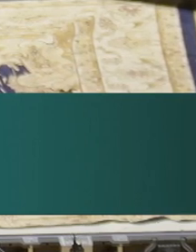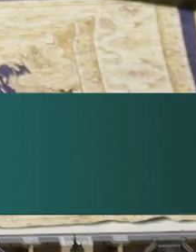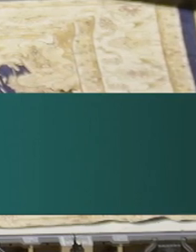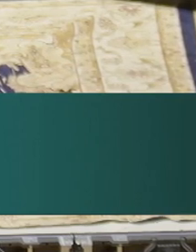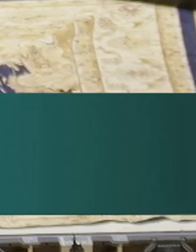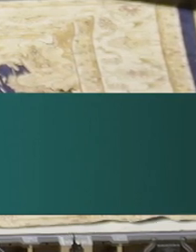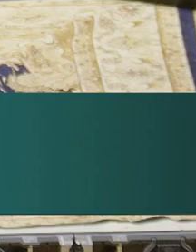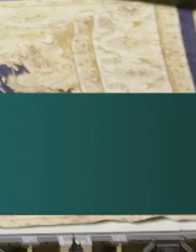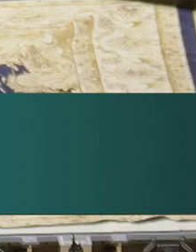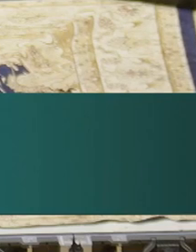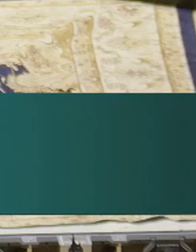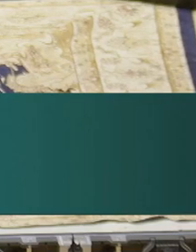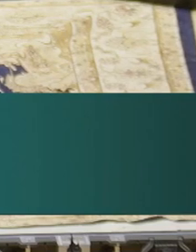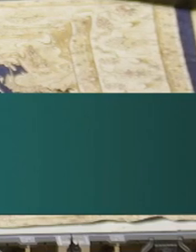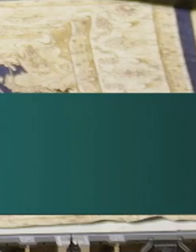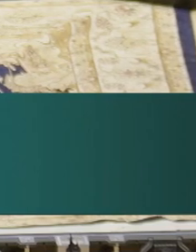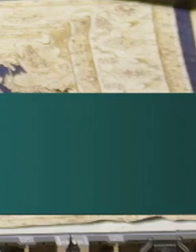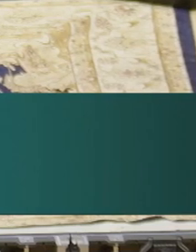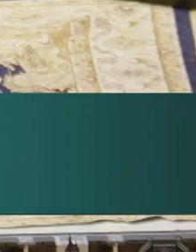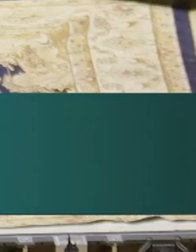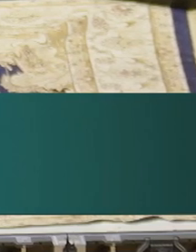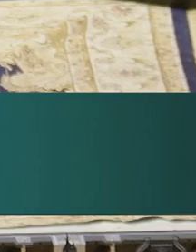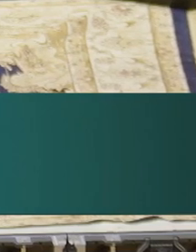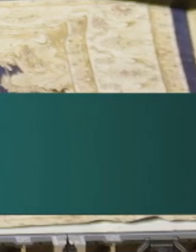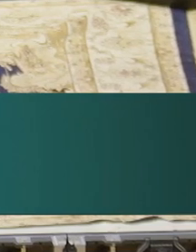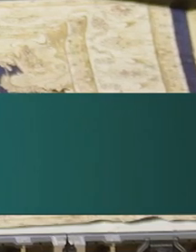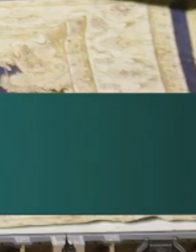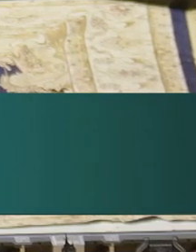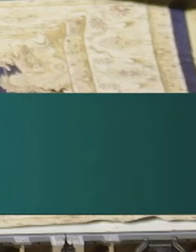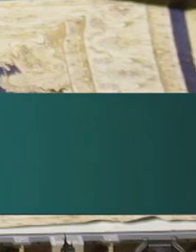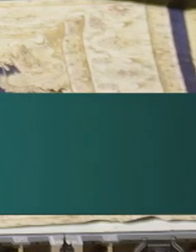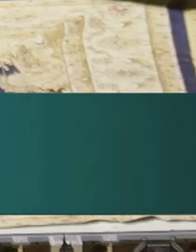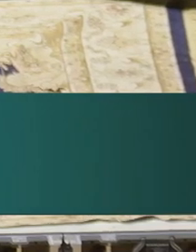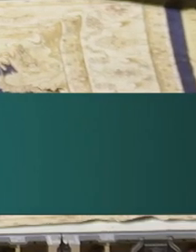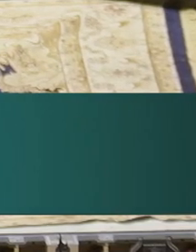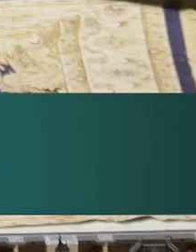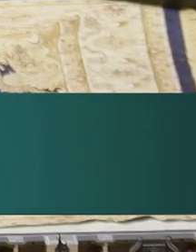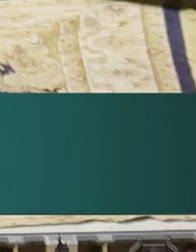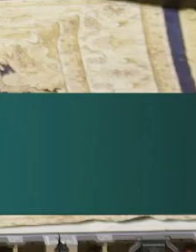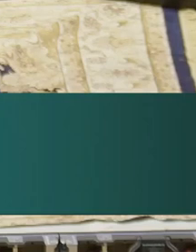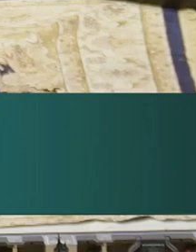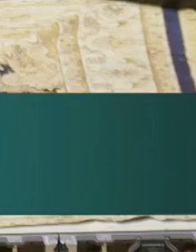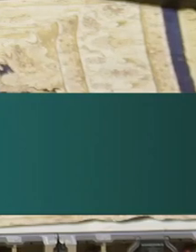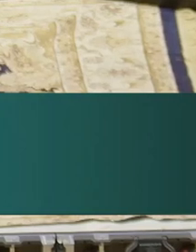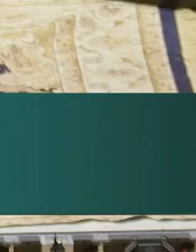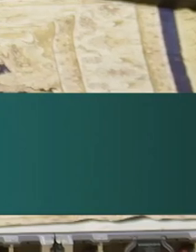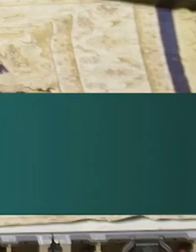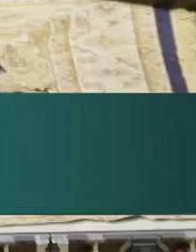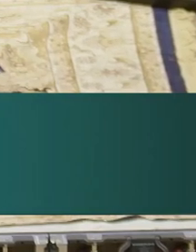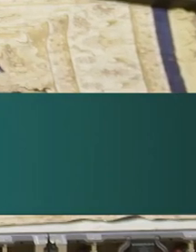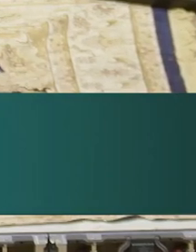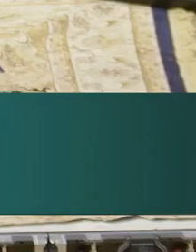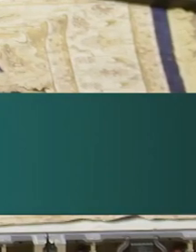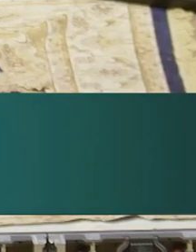and you tell them with confirmation, and you tell them with the demonstration of the power and the presence of God in